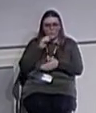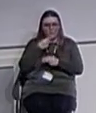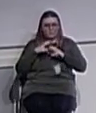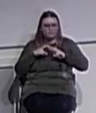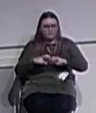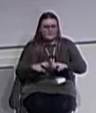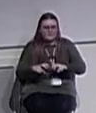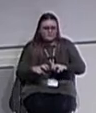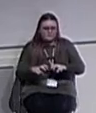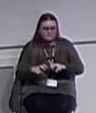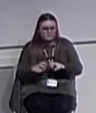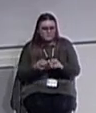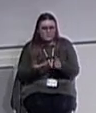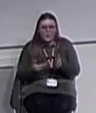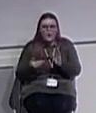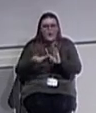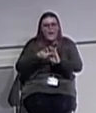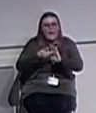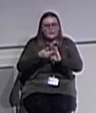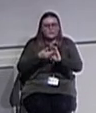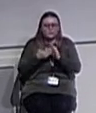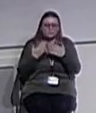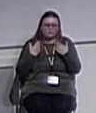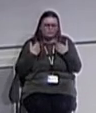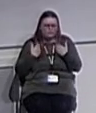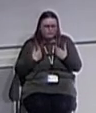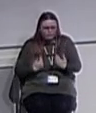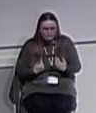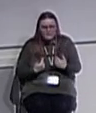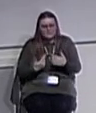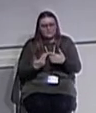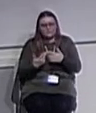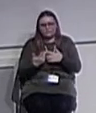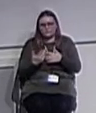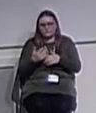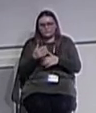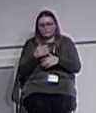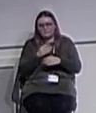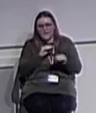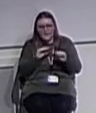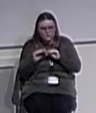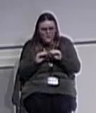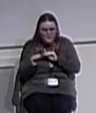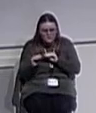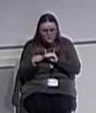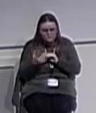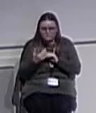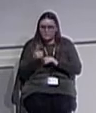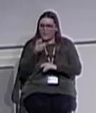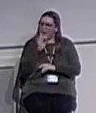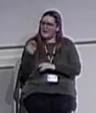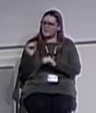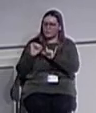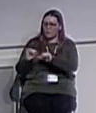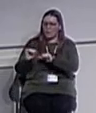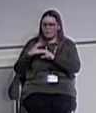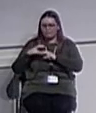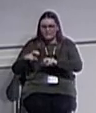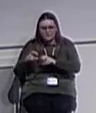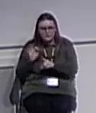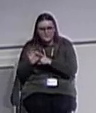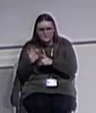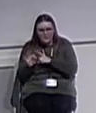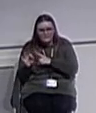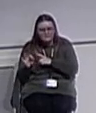to a huge richness of what we do. People always ask us, what would you say your research speciality is here in Manchester? And I would say in